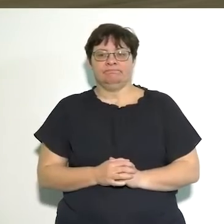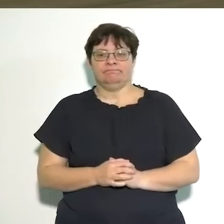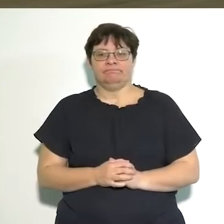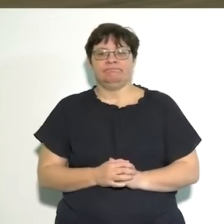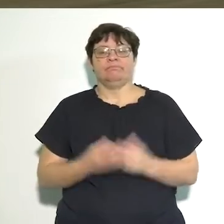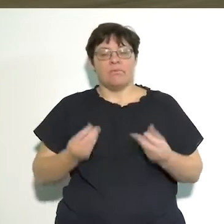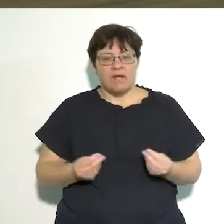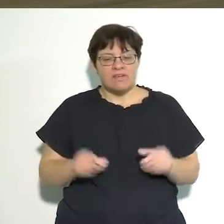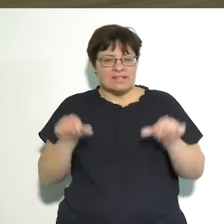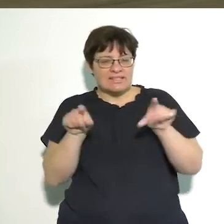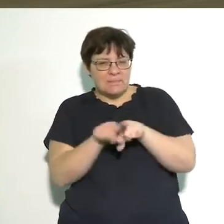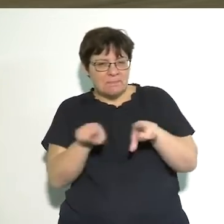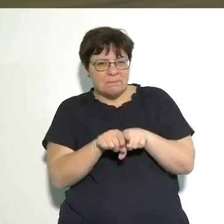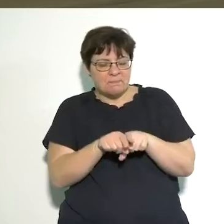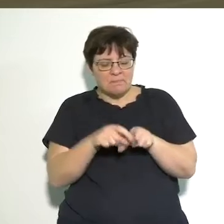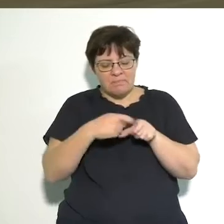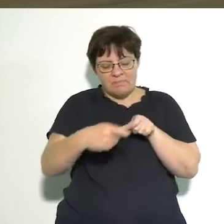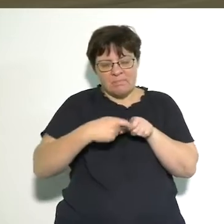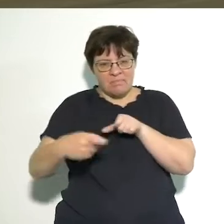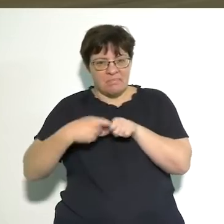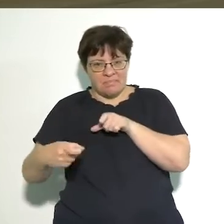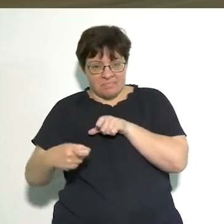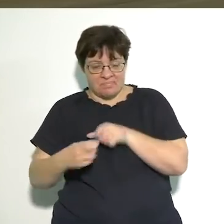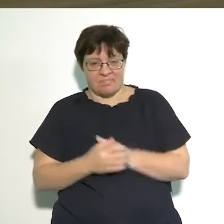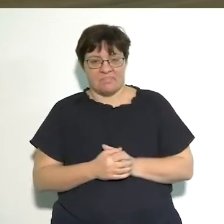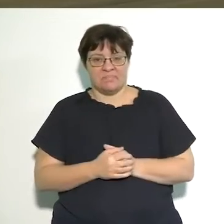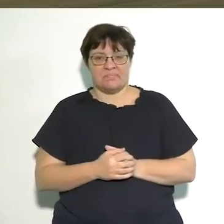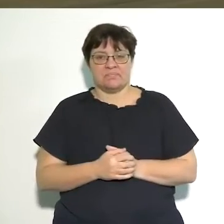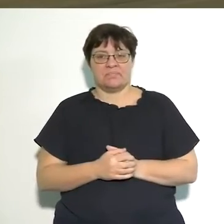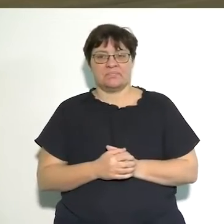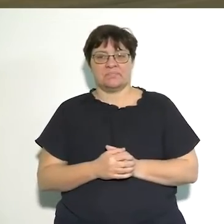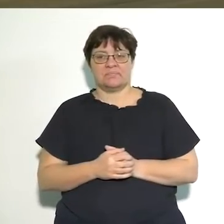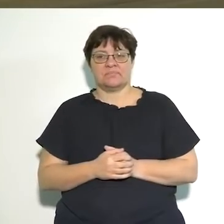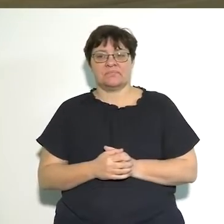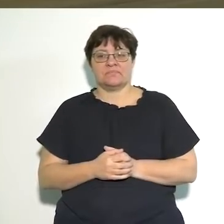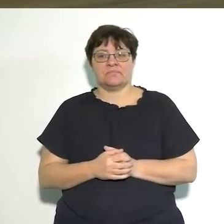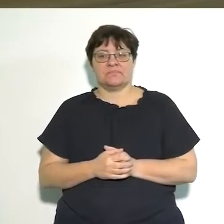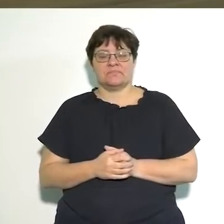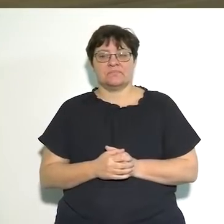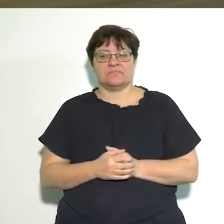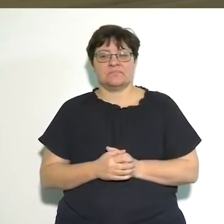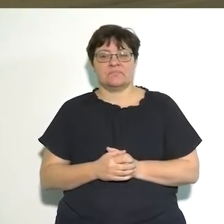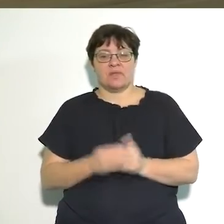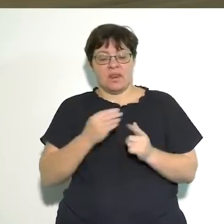and fold it again to get about the same width as the triangles.